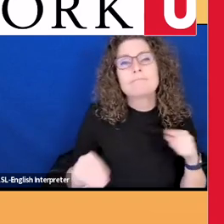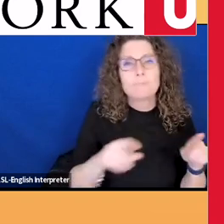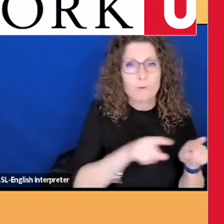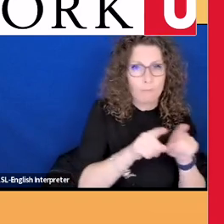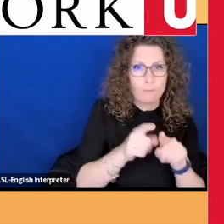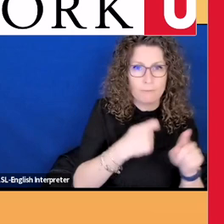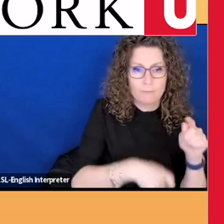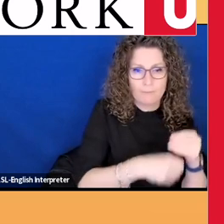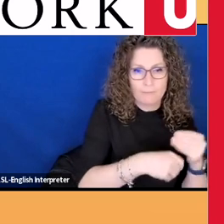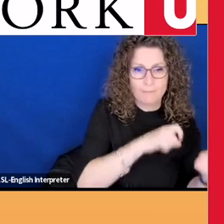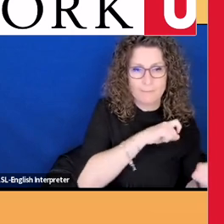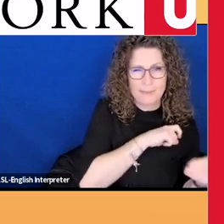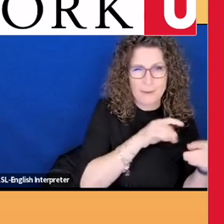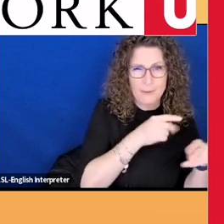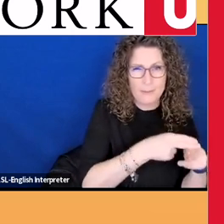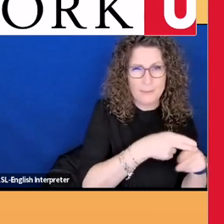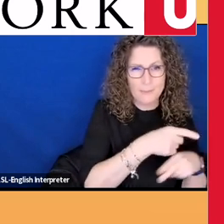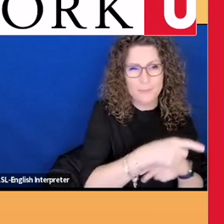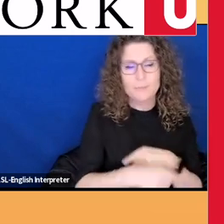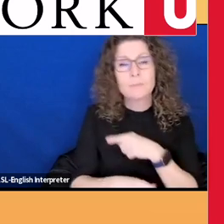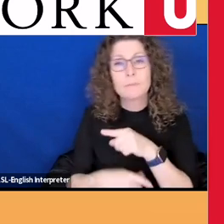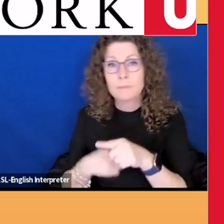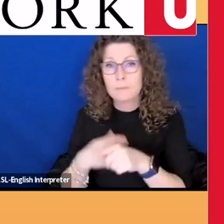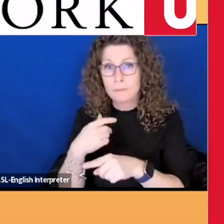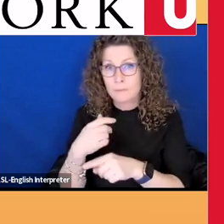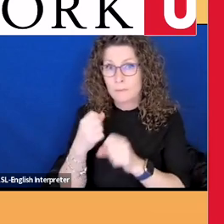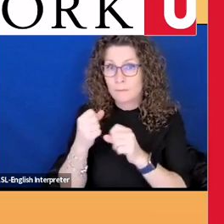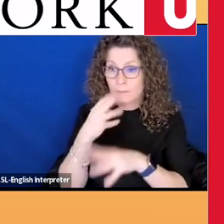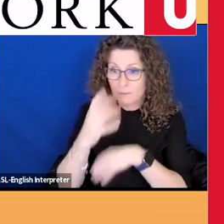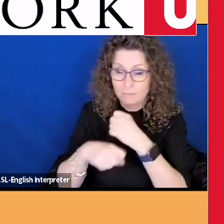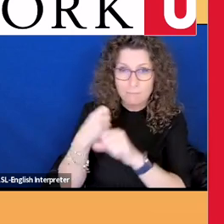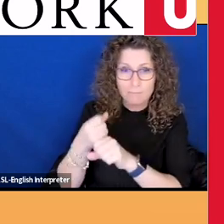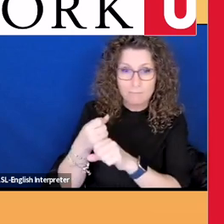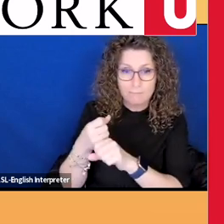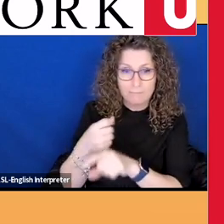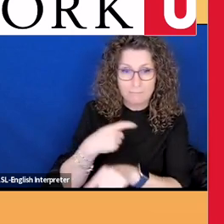and the mother have both stared at me. They reach for me.